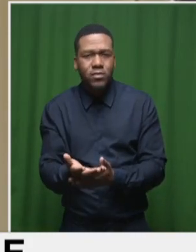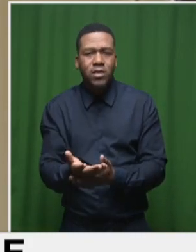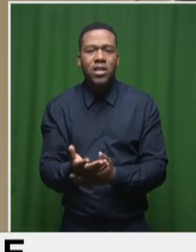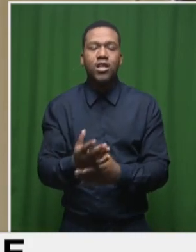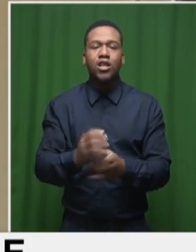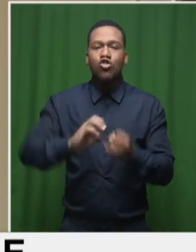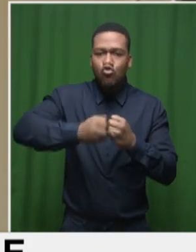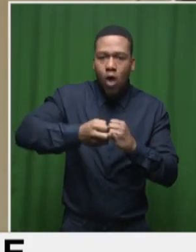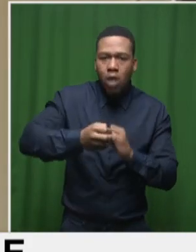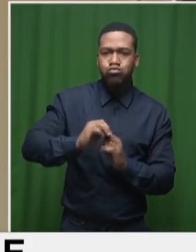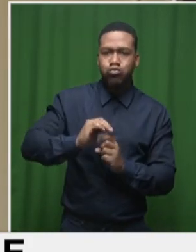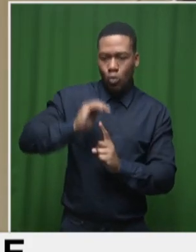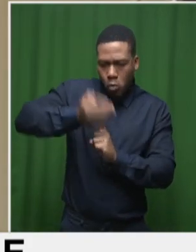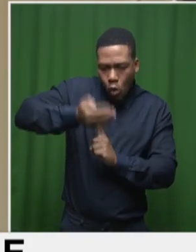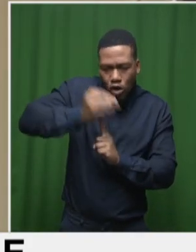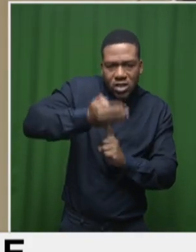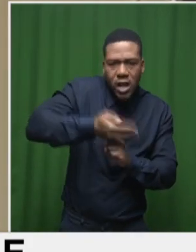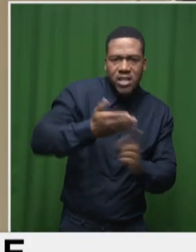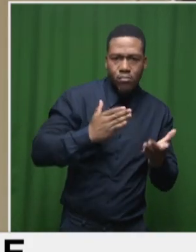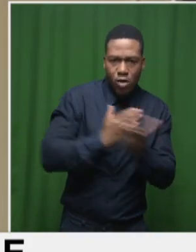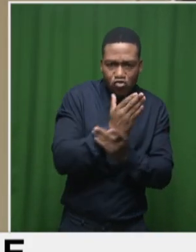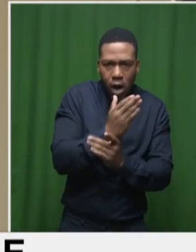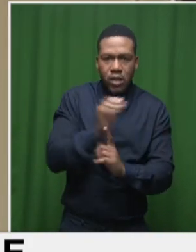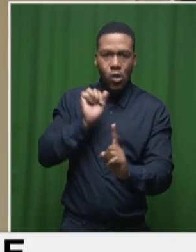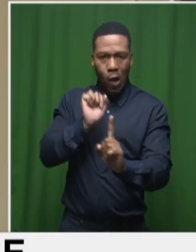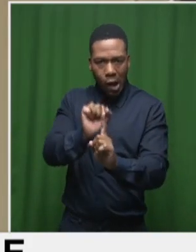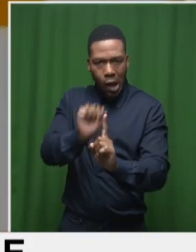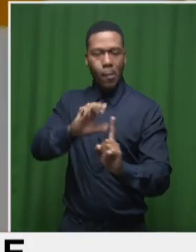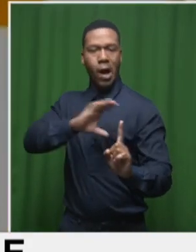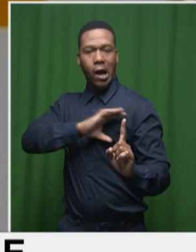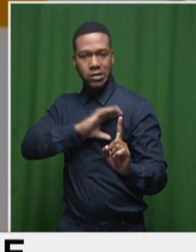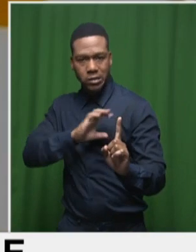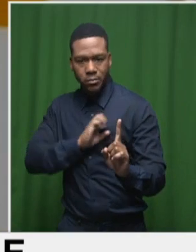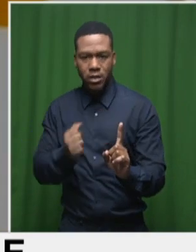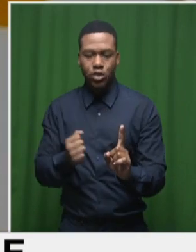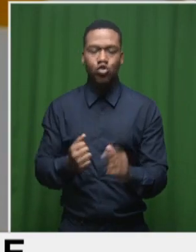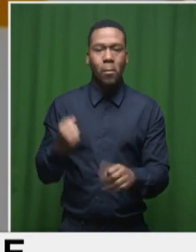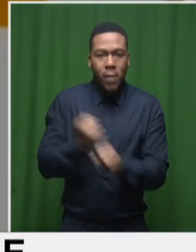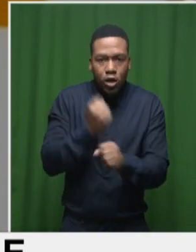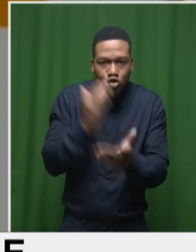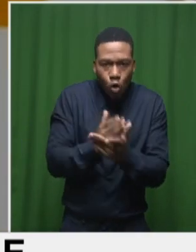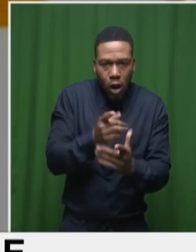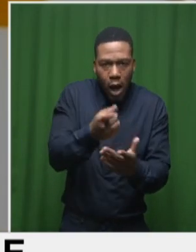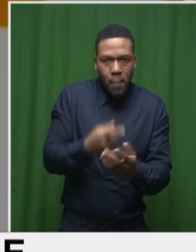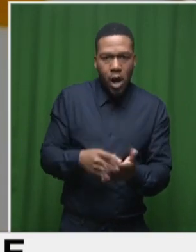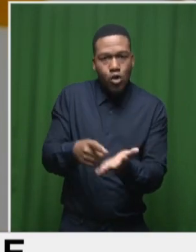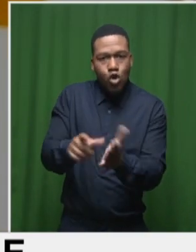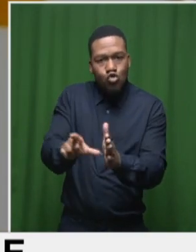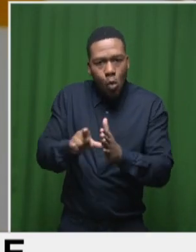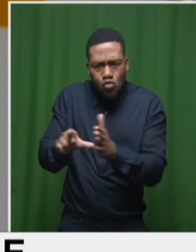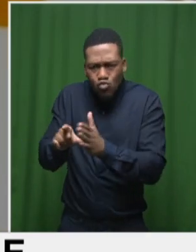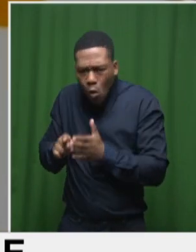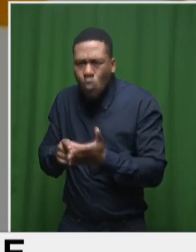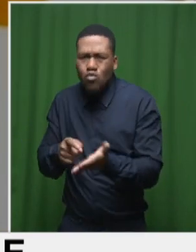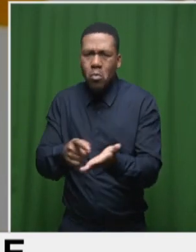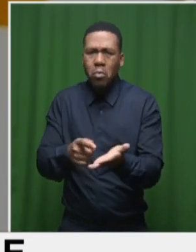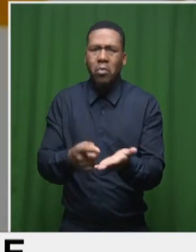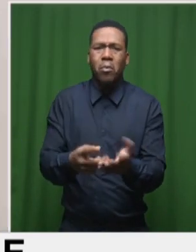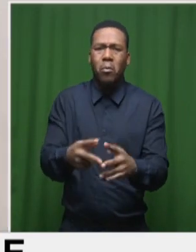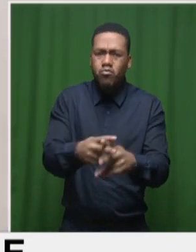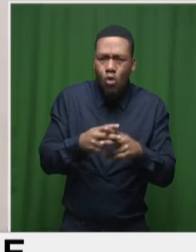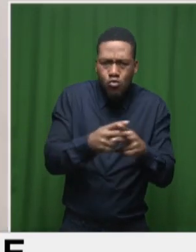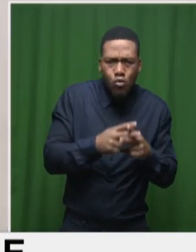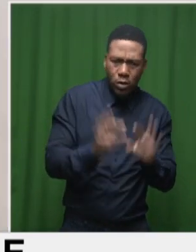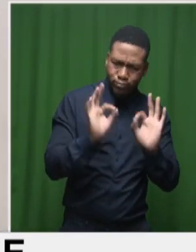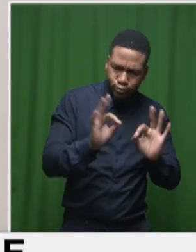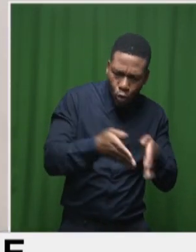protecting the rights of consumers by ensuring that credit providers are lending sensibly to their clients and, where necessary, investigating